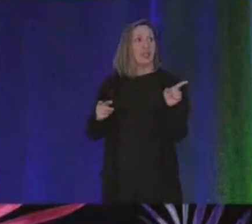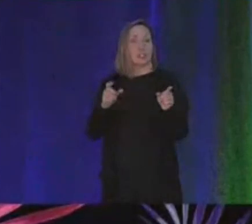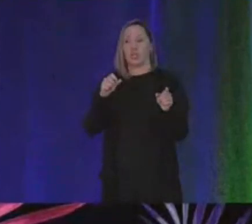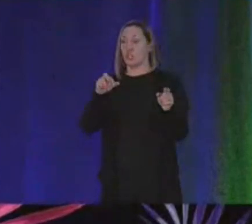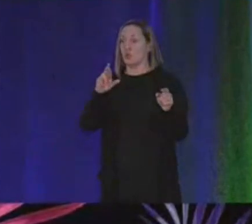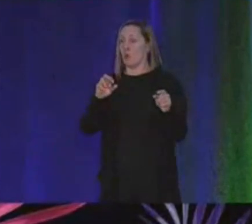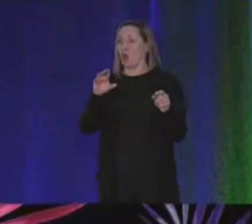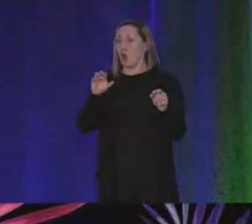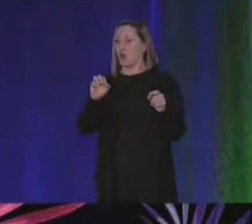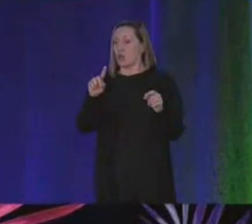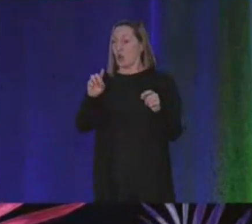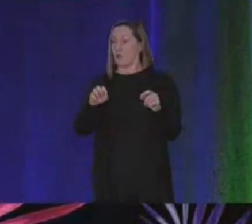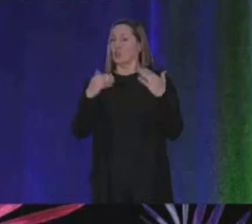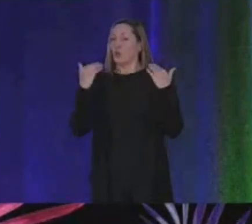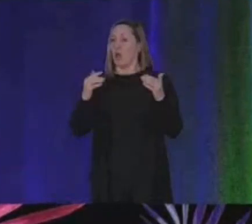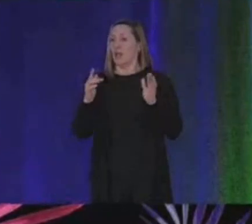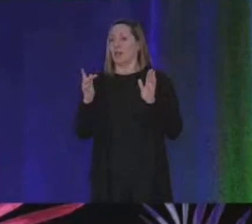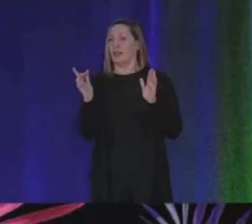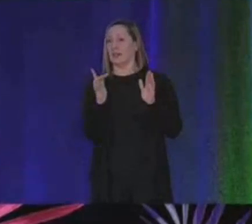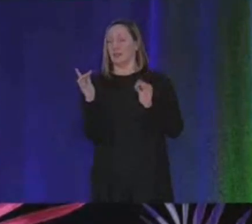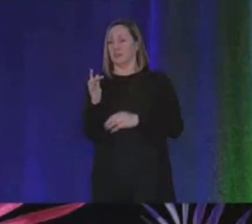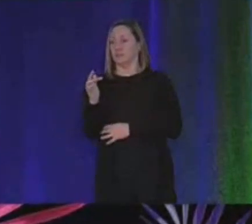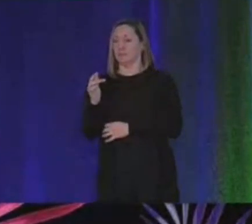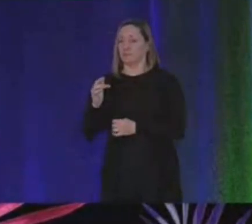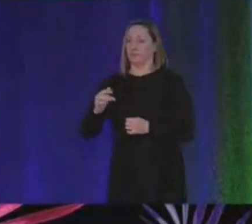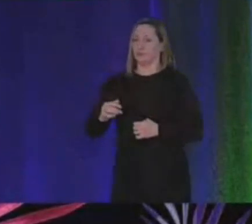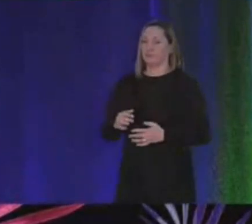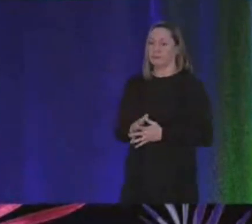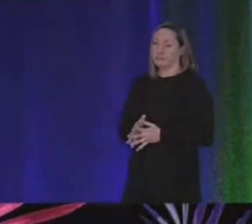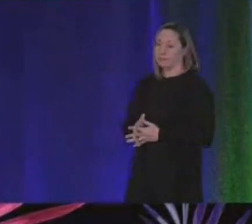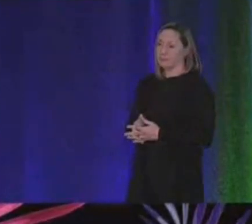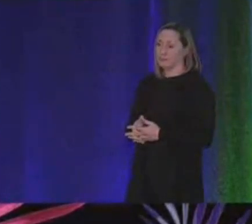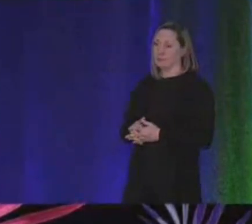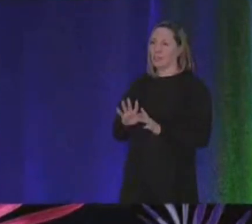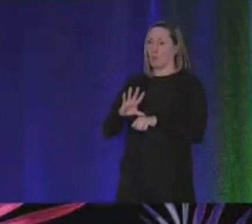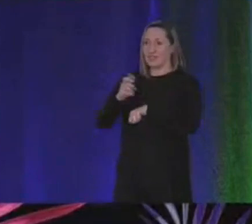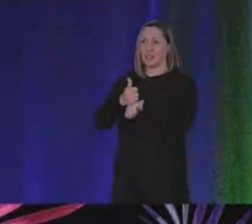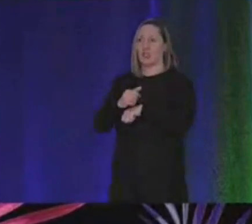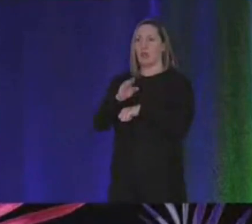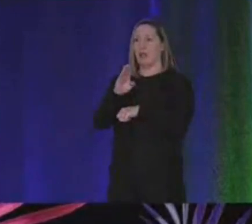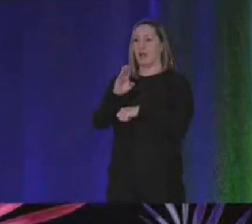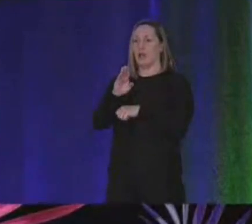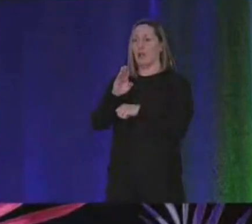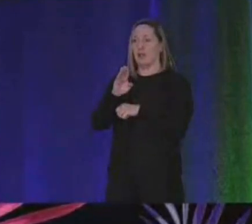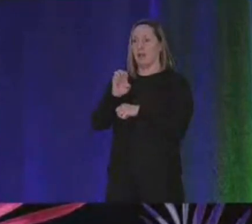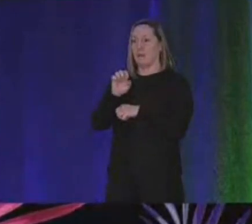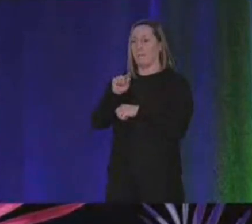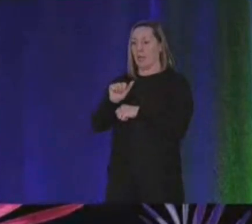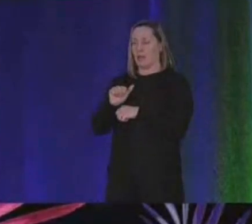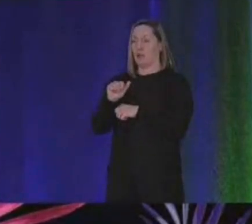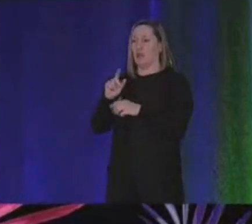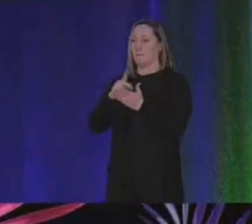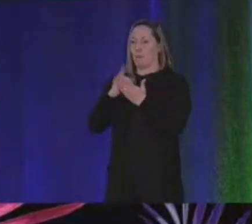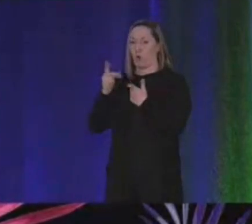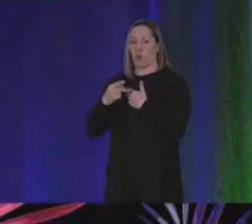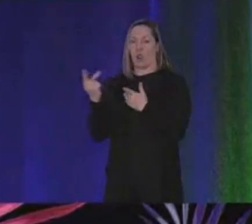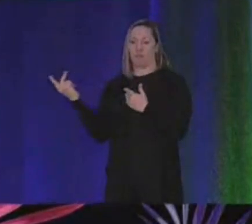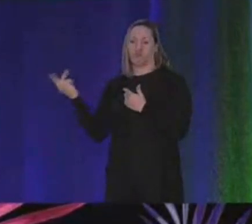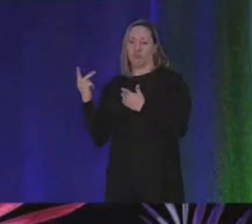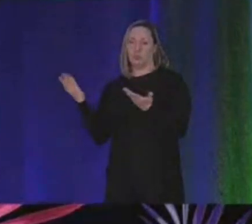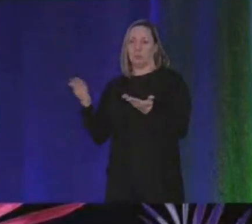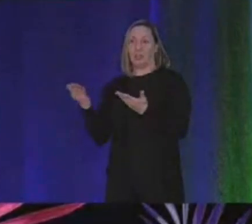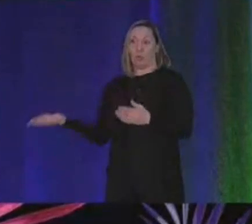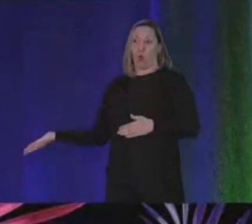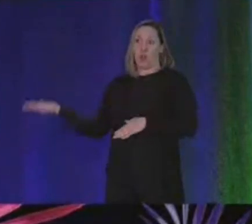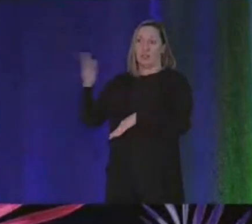I promised, so go ahead and click on the QR code, and we'll set you up in the beta program. Hosh'ki and I will be here all day